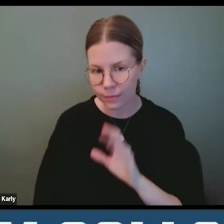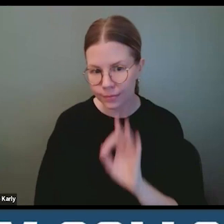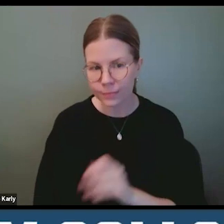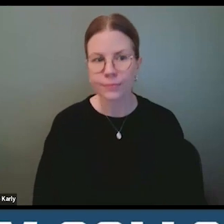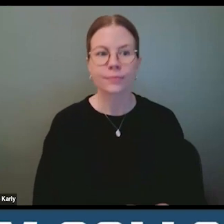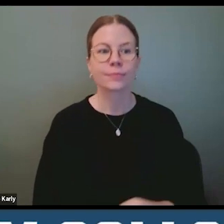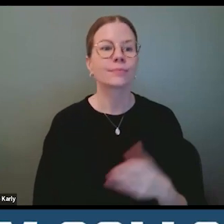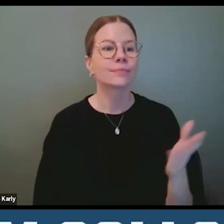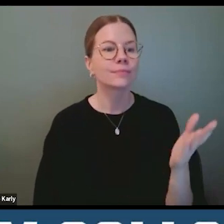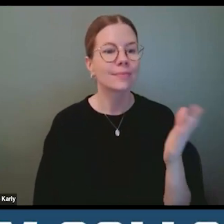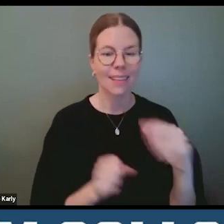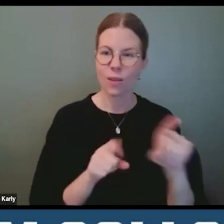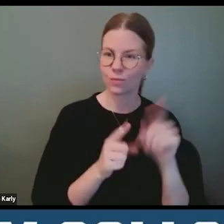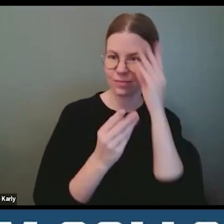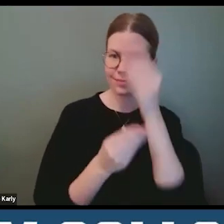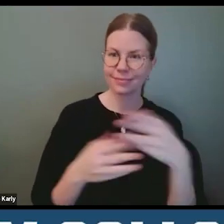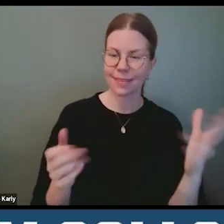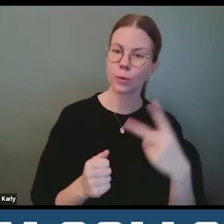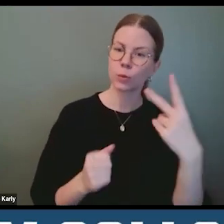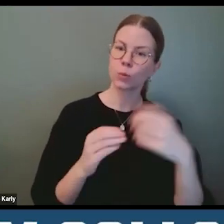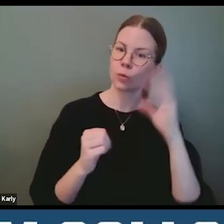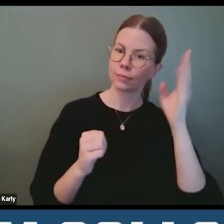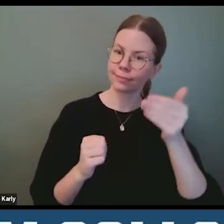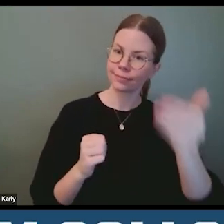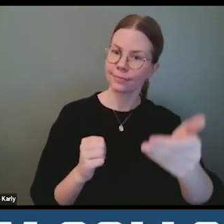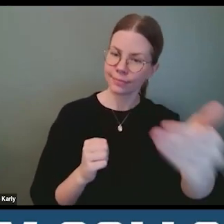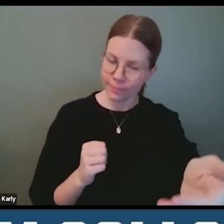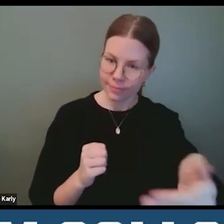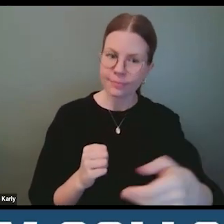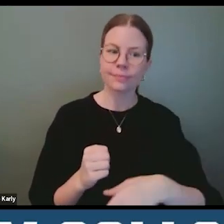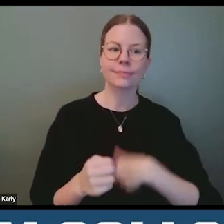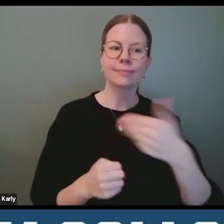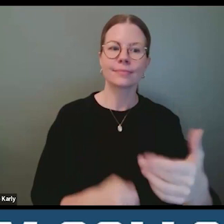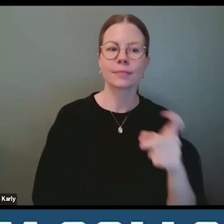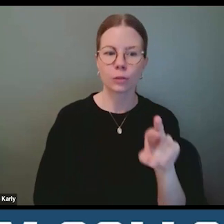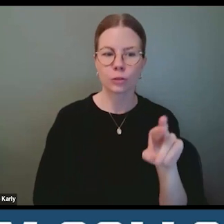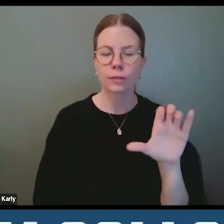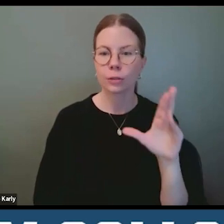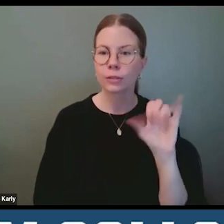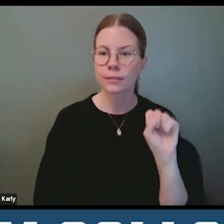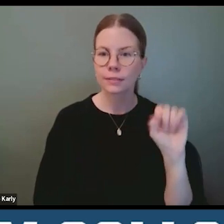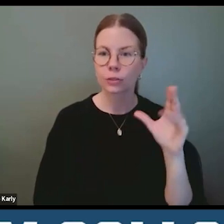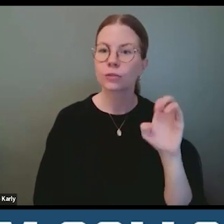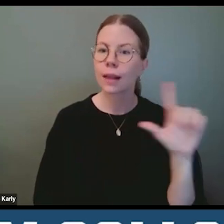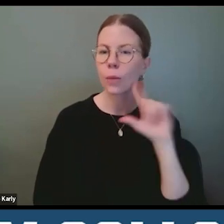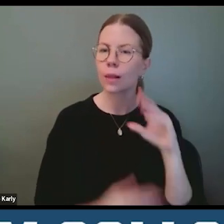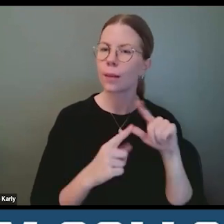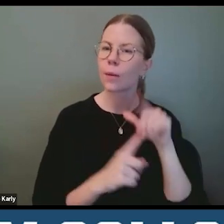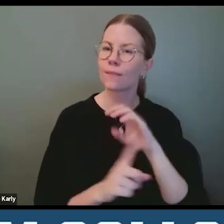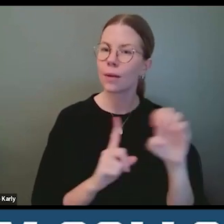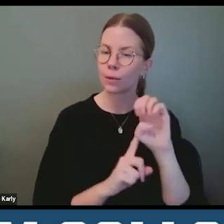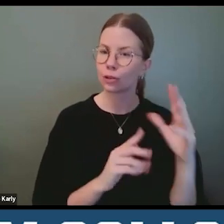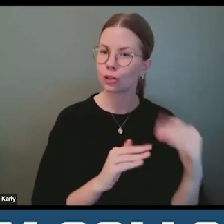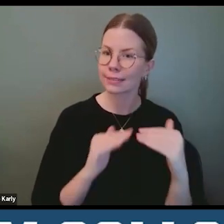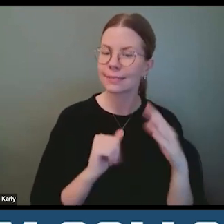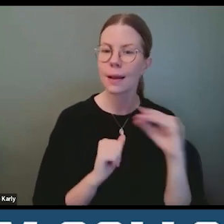And please save the date. We've got two upcoming talks. The next talk in our series is Dr. Chris Schell, who's going to be talking about environmental justice and biodiversity